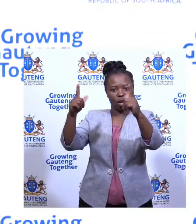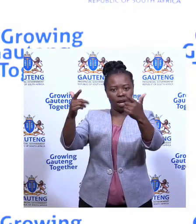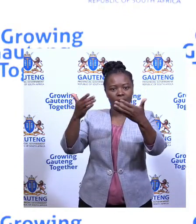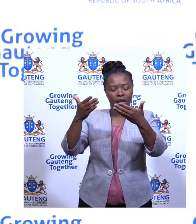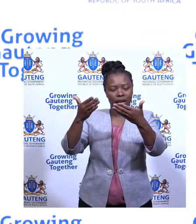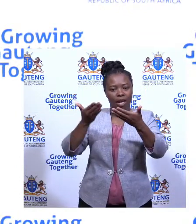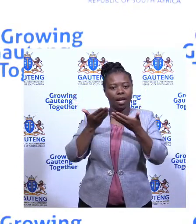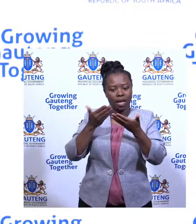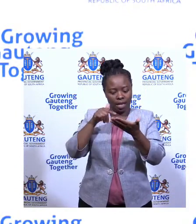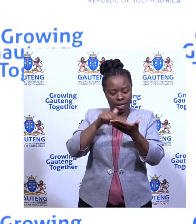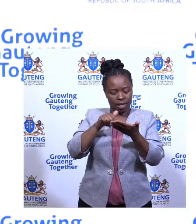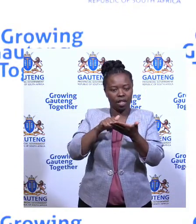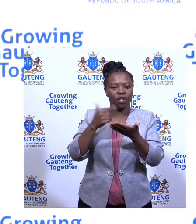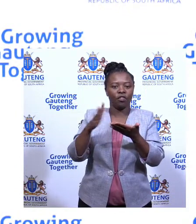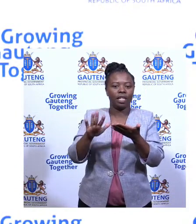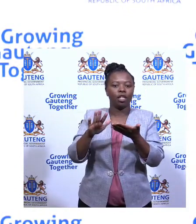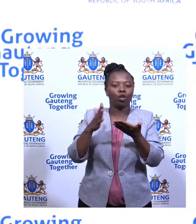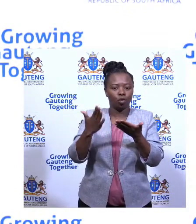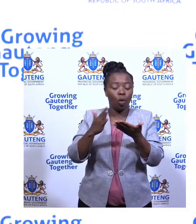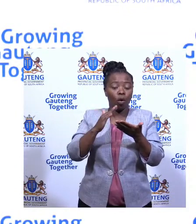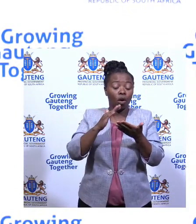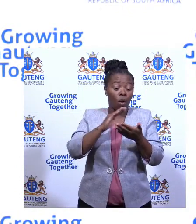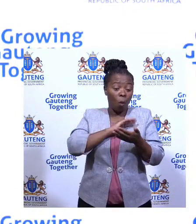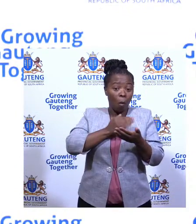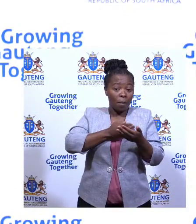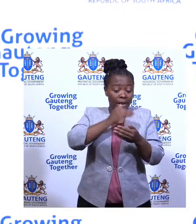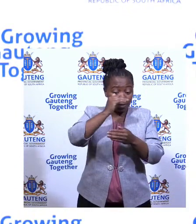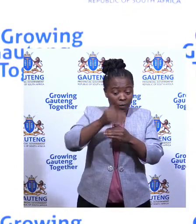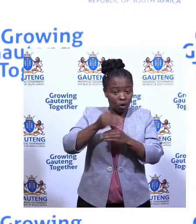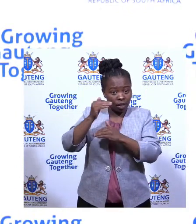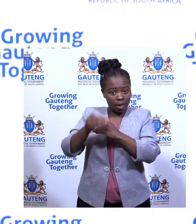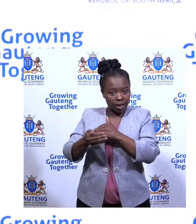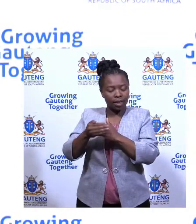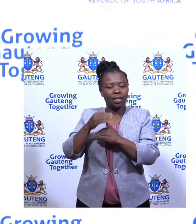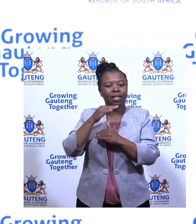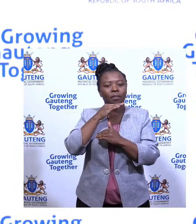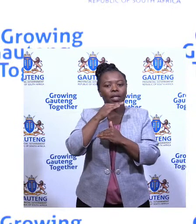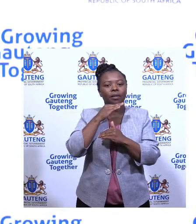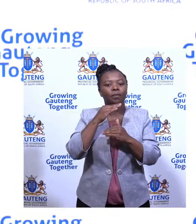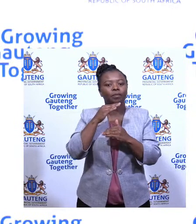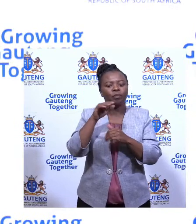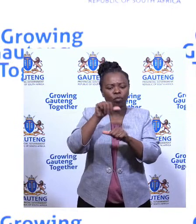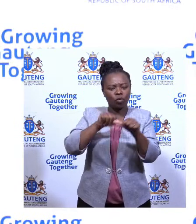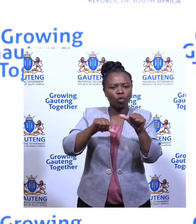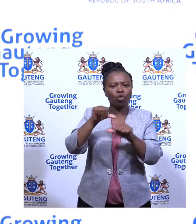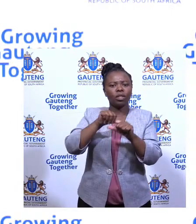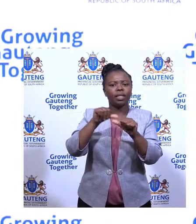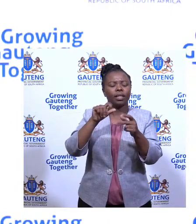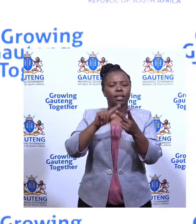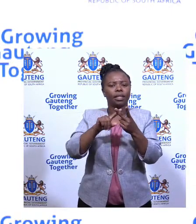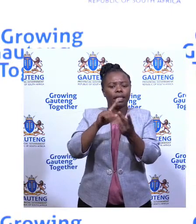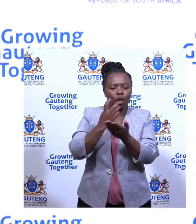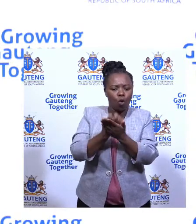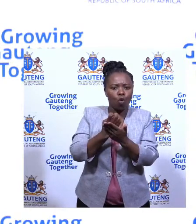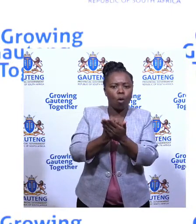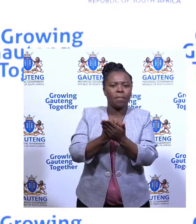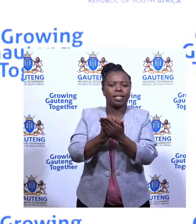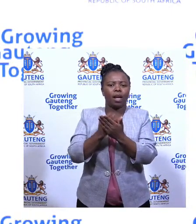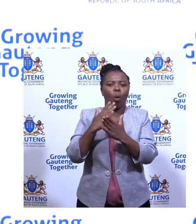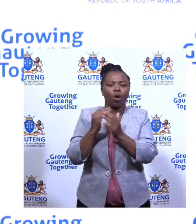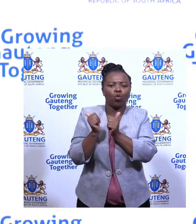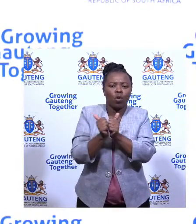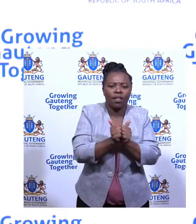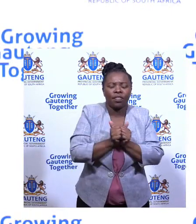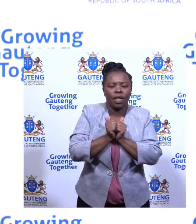protecting women might require health and social development and other sectors working together, economic as well, working together